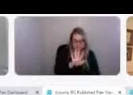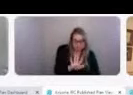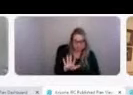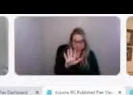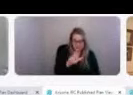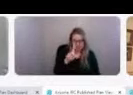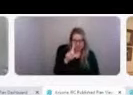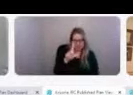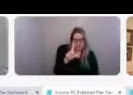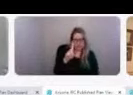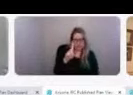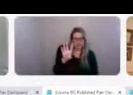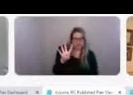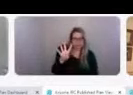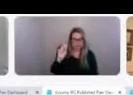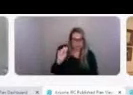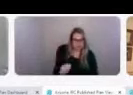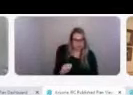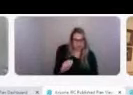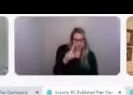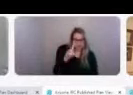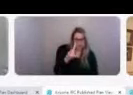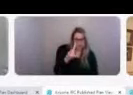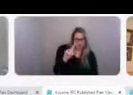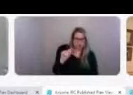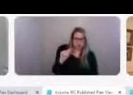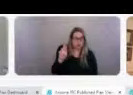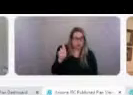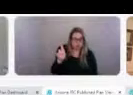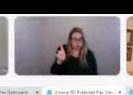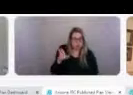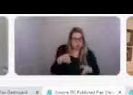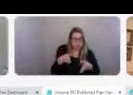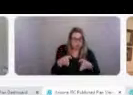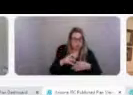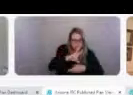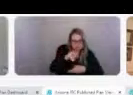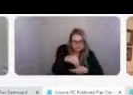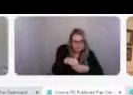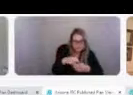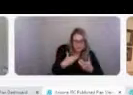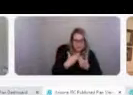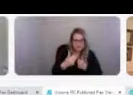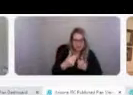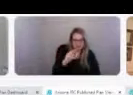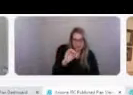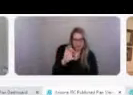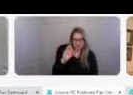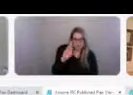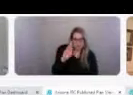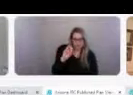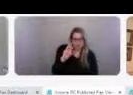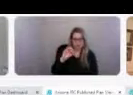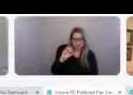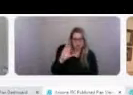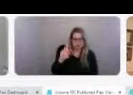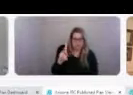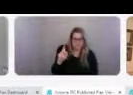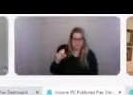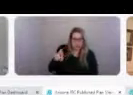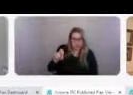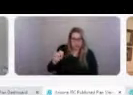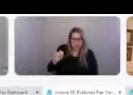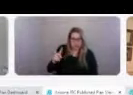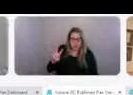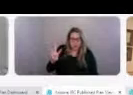ld4 south of double tree ranch road which includes the area past mccormick parkway and indian bend is part of